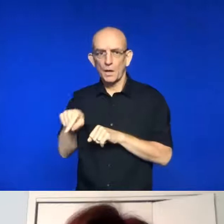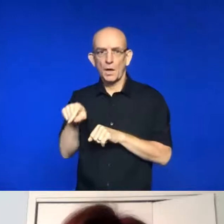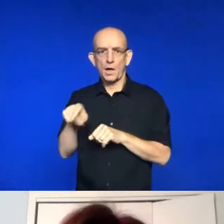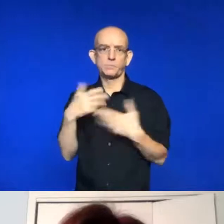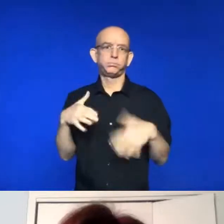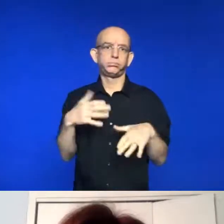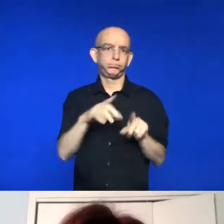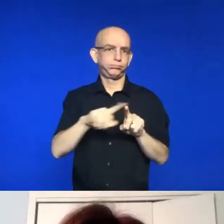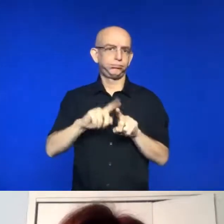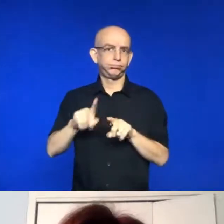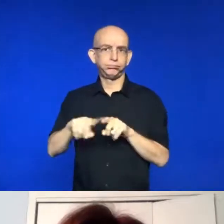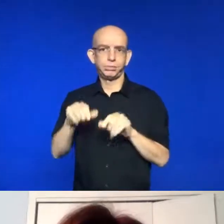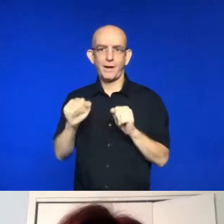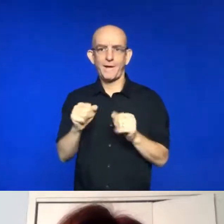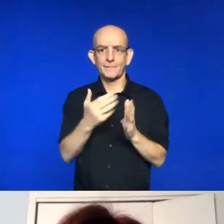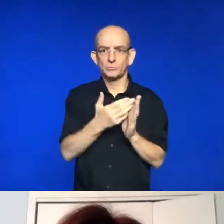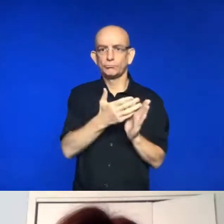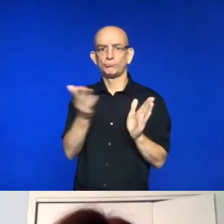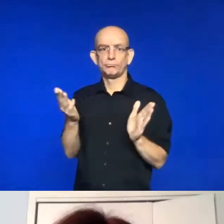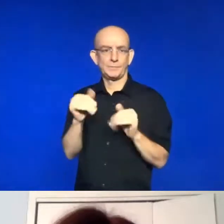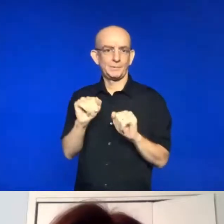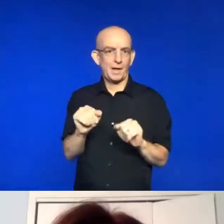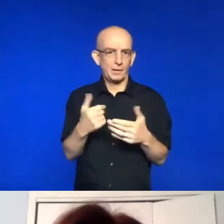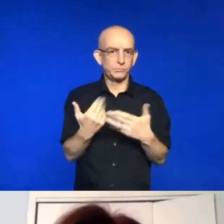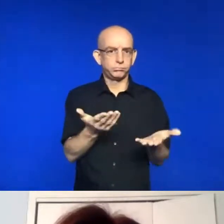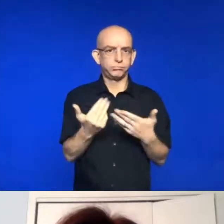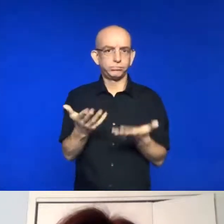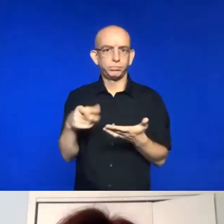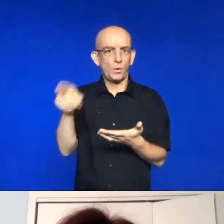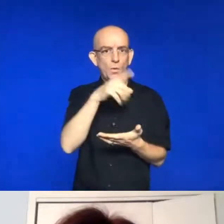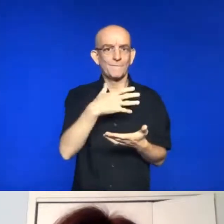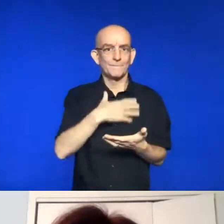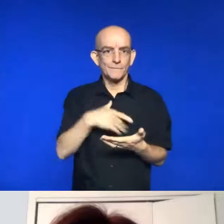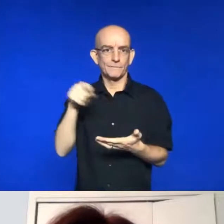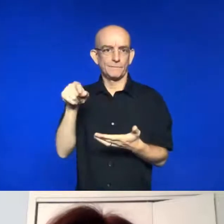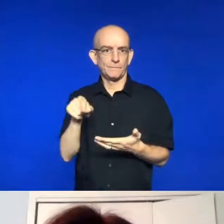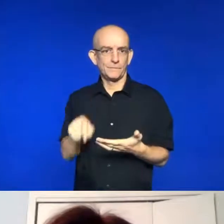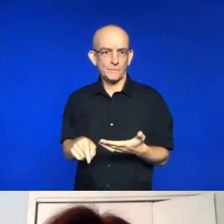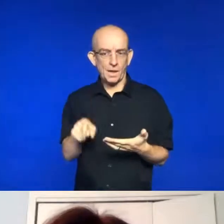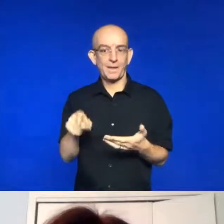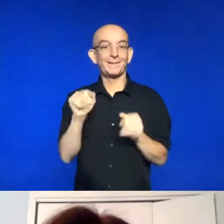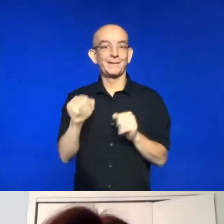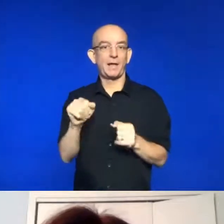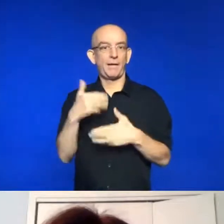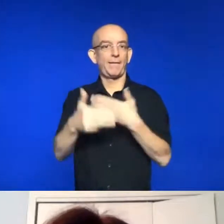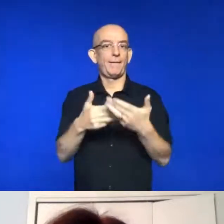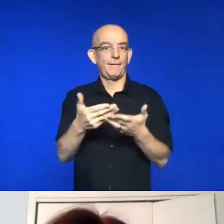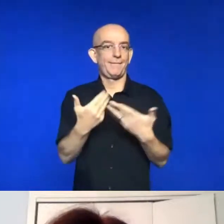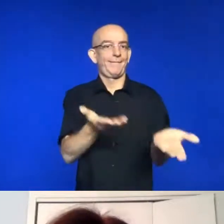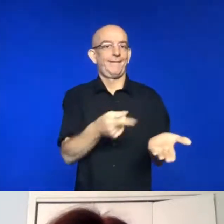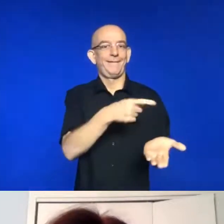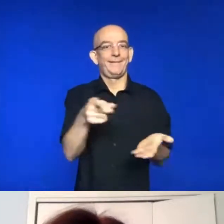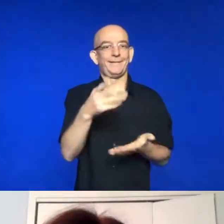specifically for ensuring that students with disabilities aren't further disadvantaged